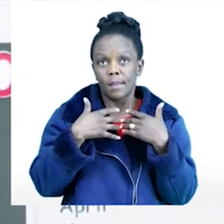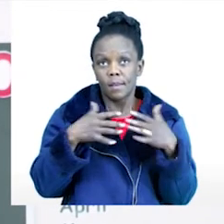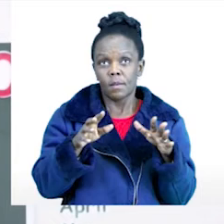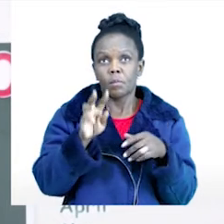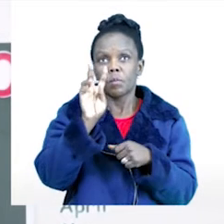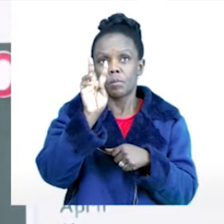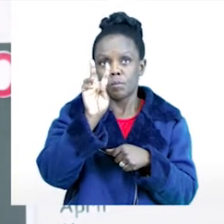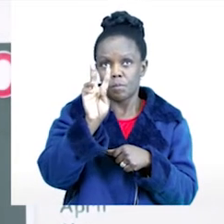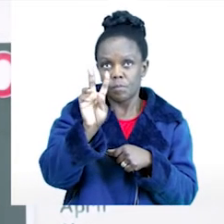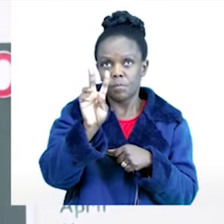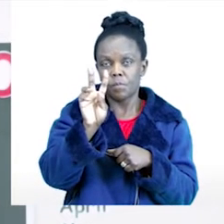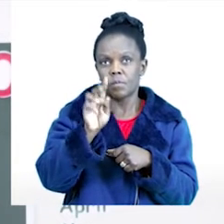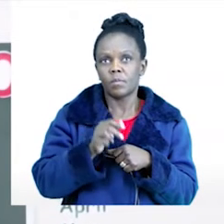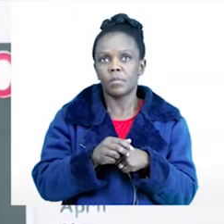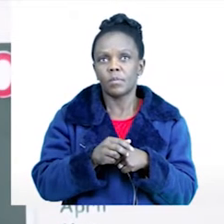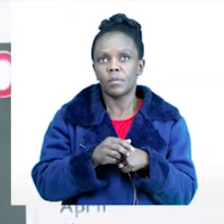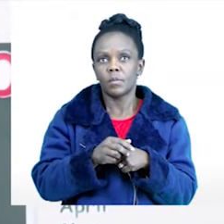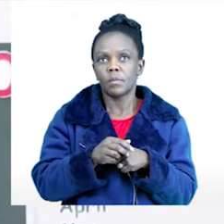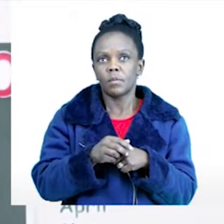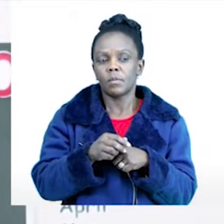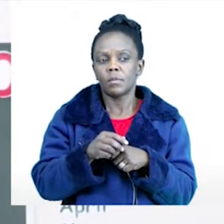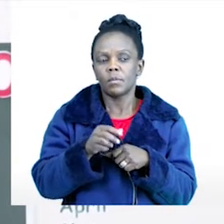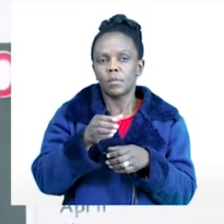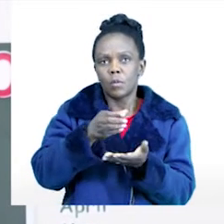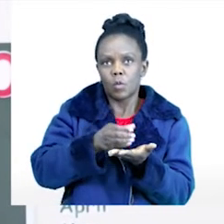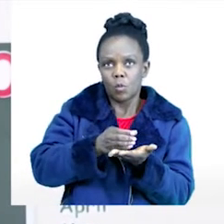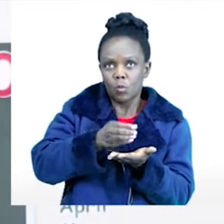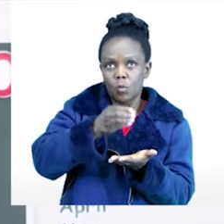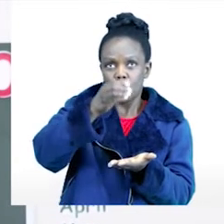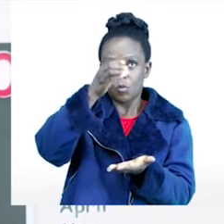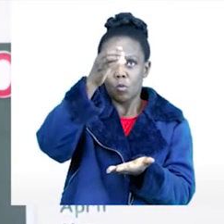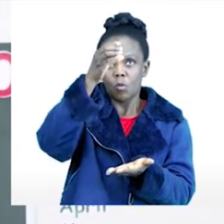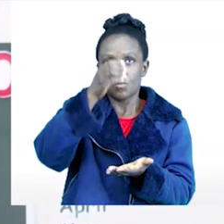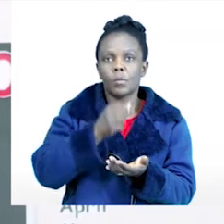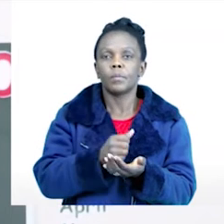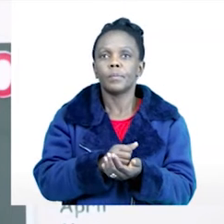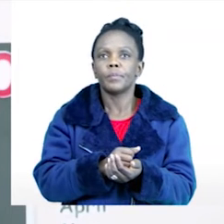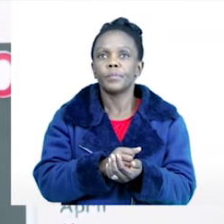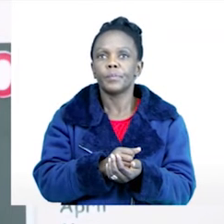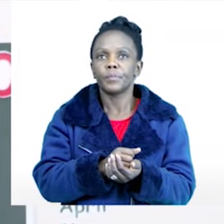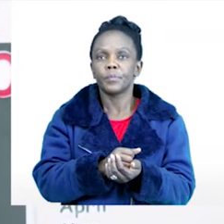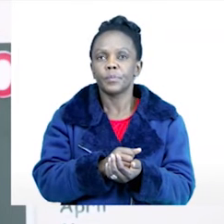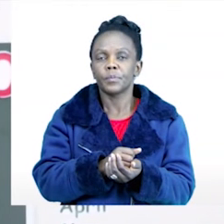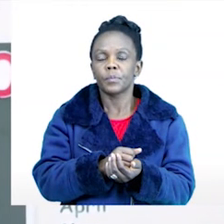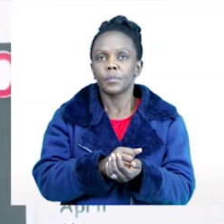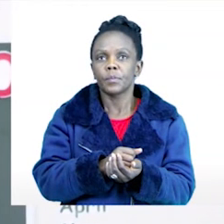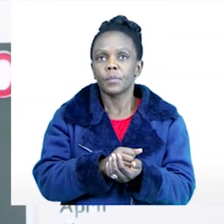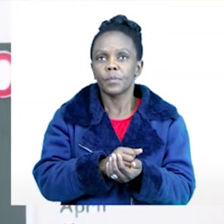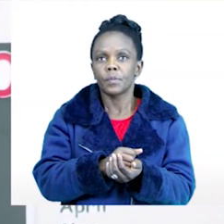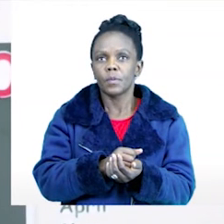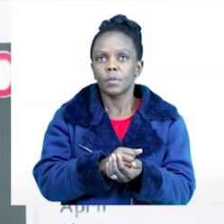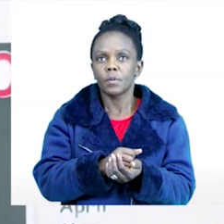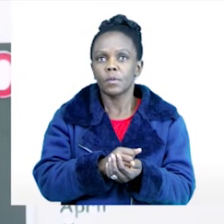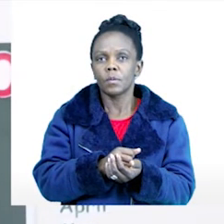we have vase. This is a type of vase. And with this vase, you can put anything in